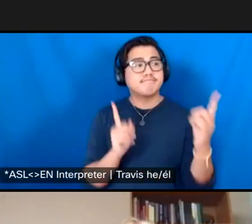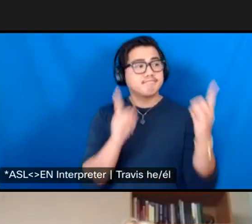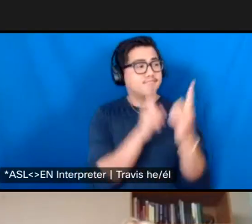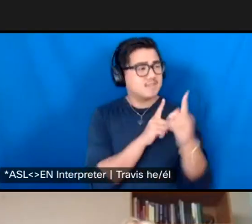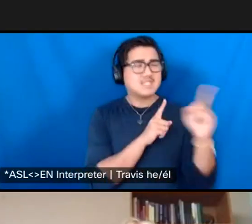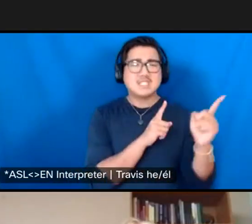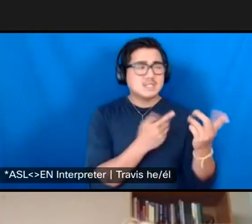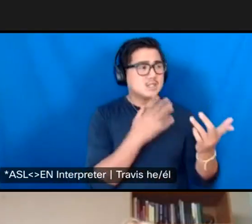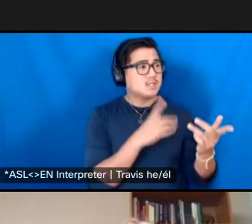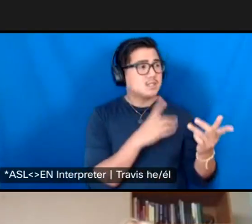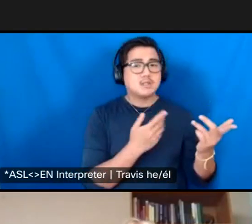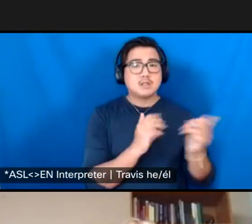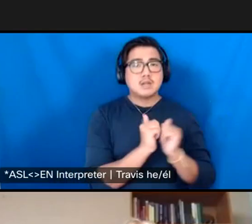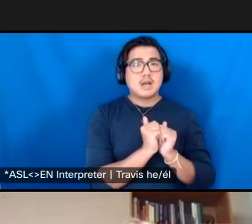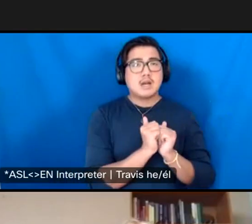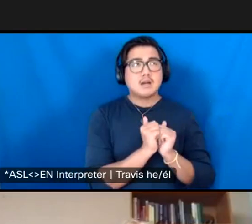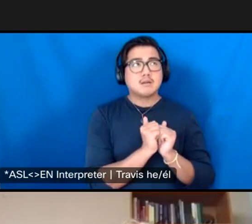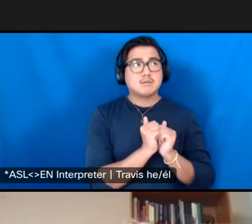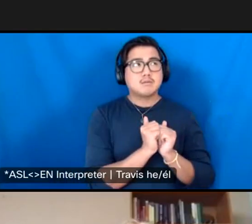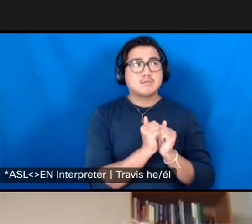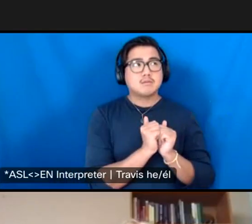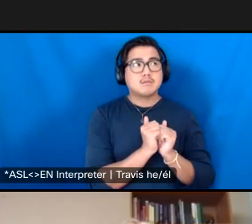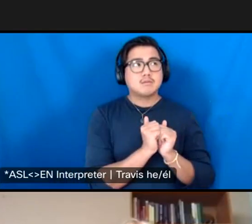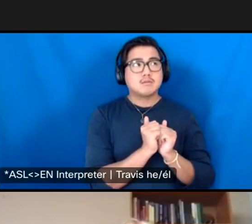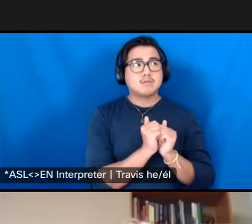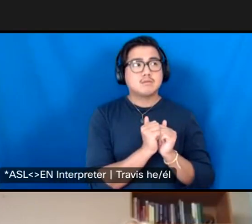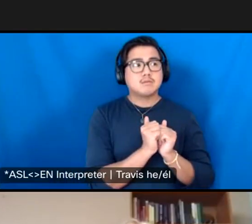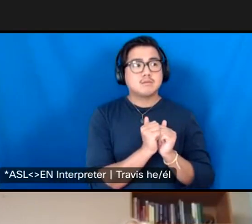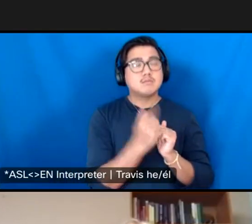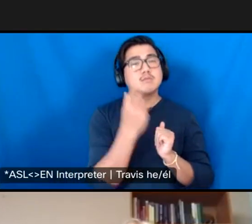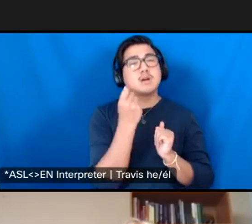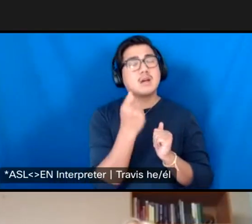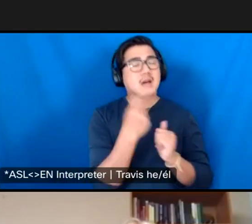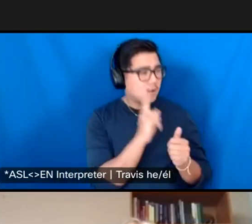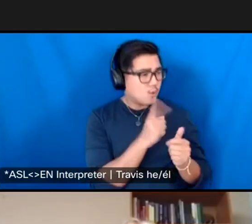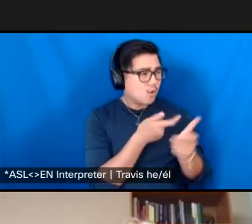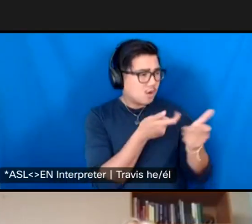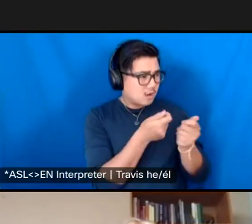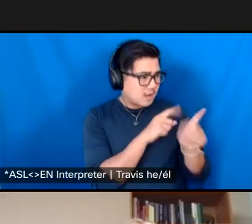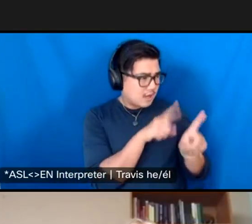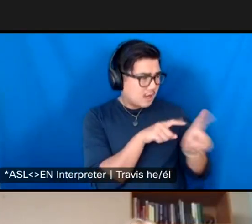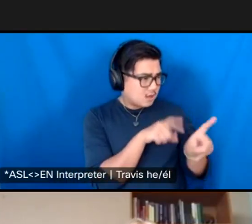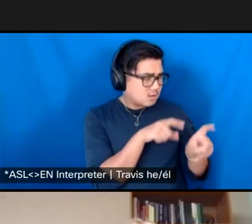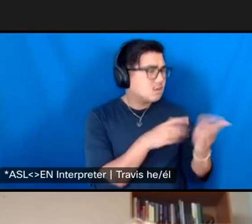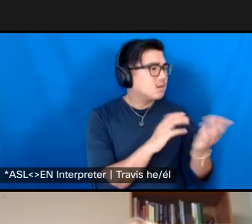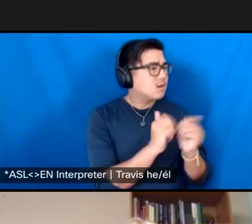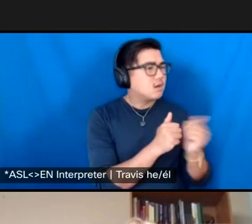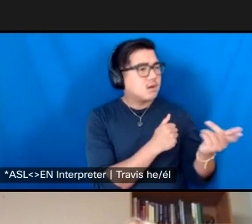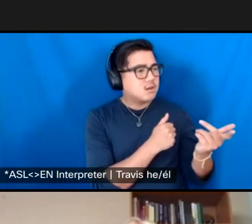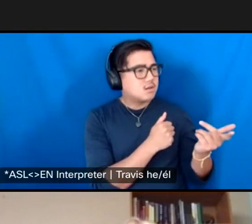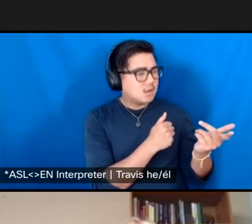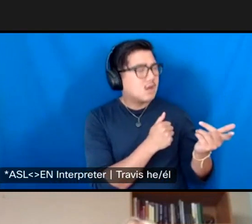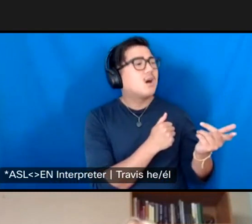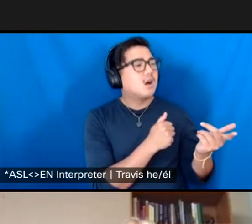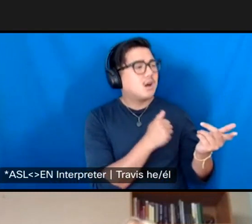it's viewed over here, but then, I want to hear the story from you as to how you think this happened, and then we can get your soul